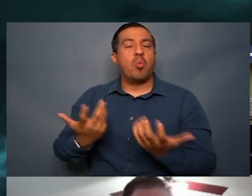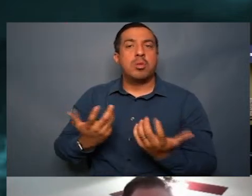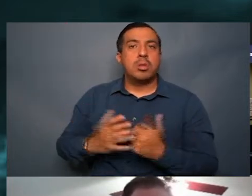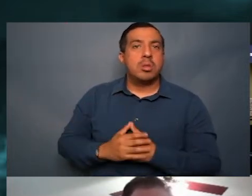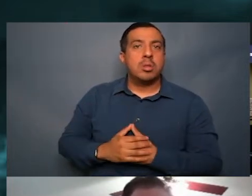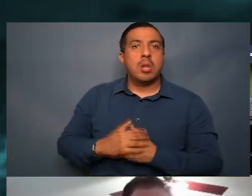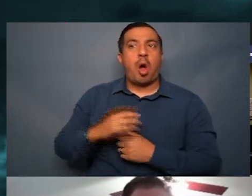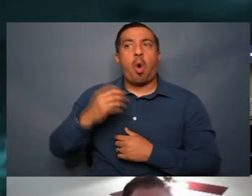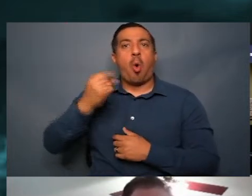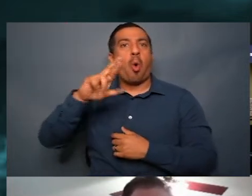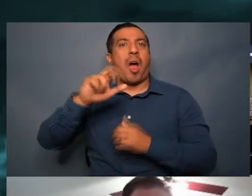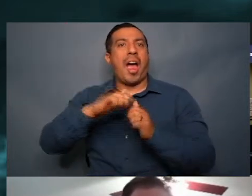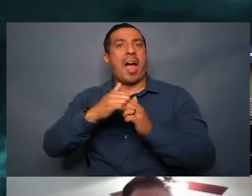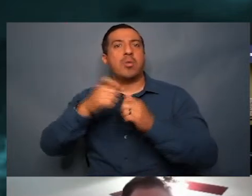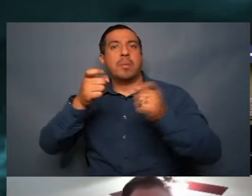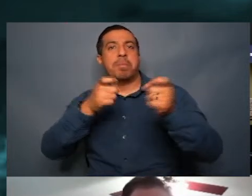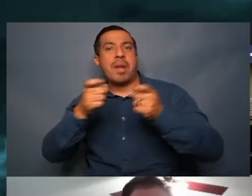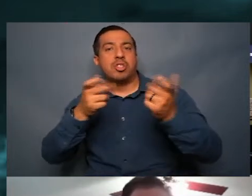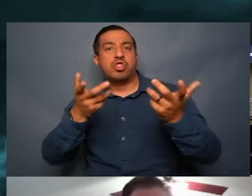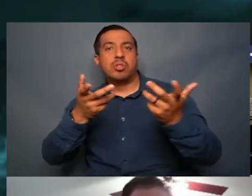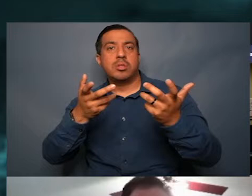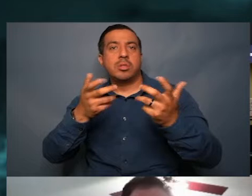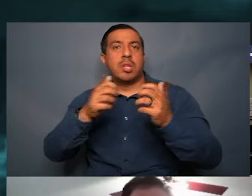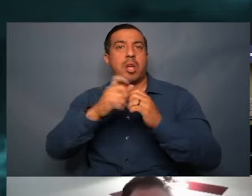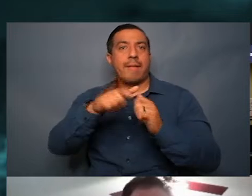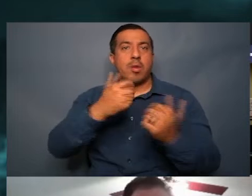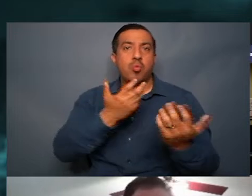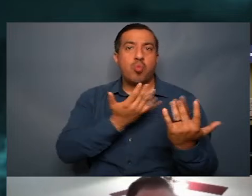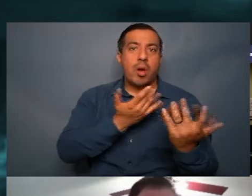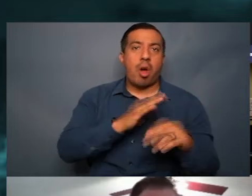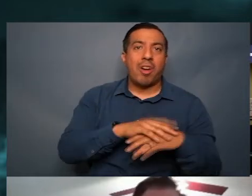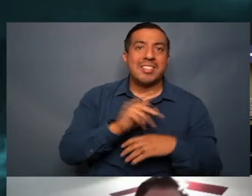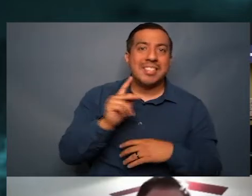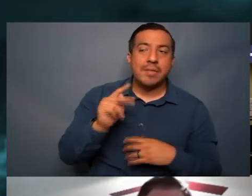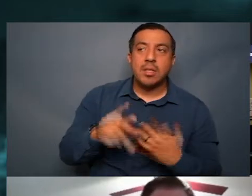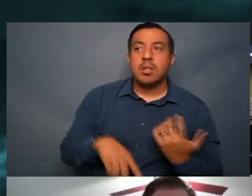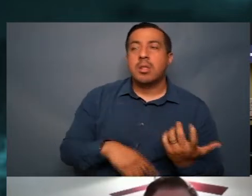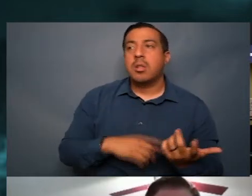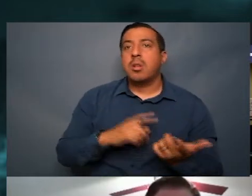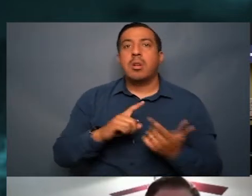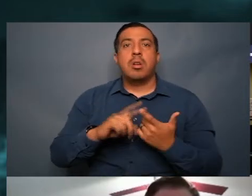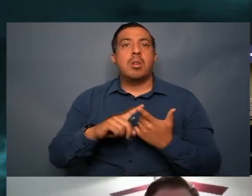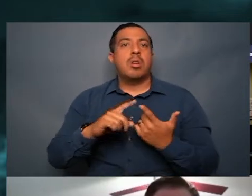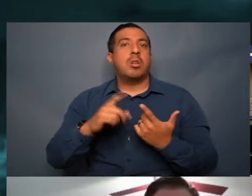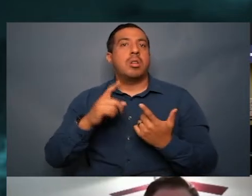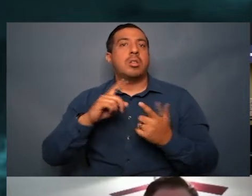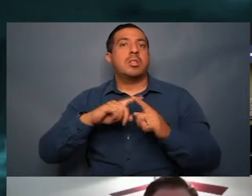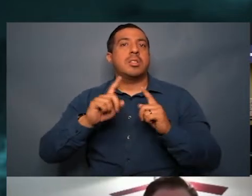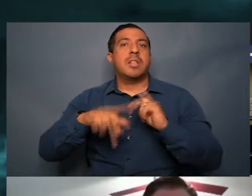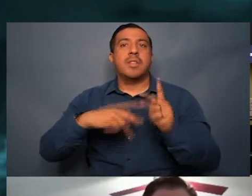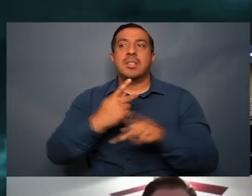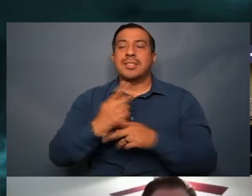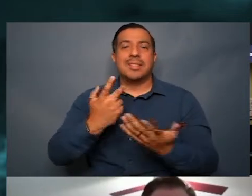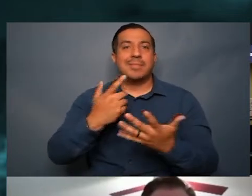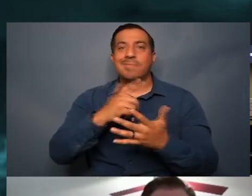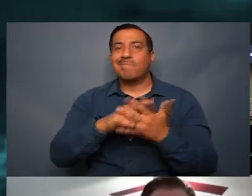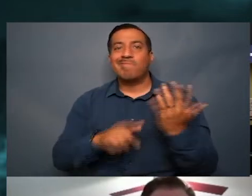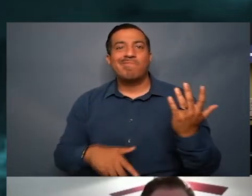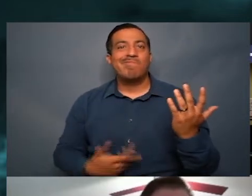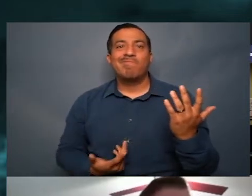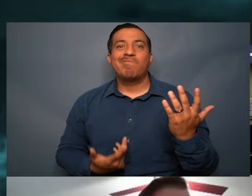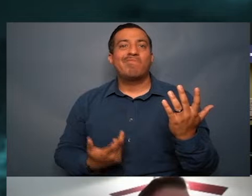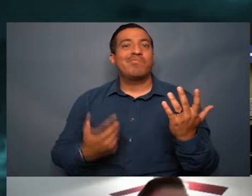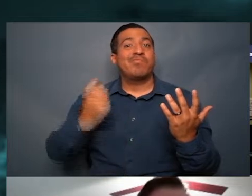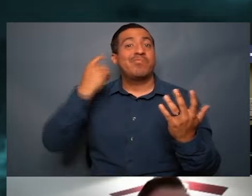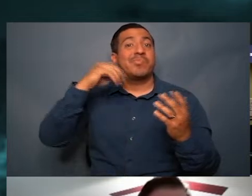many minutes you have to wait on TV doing cuttings. Because